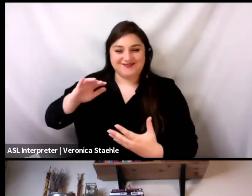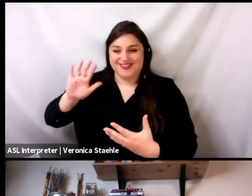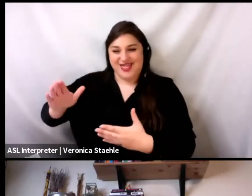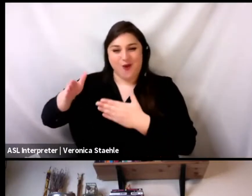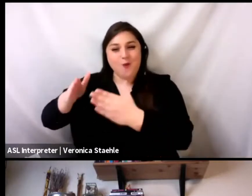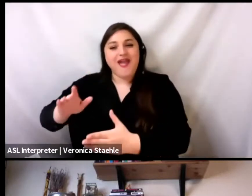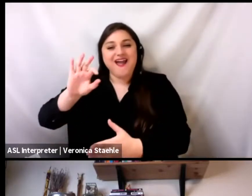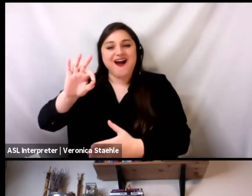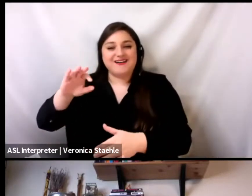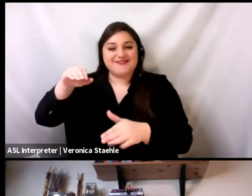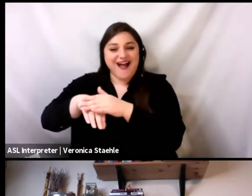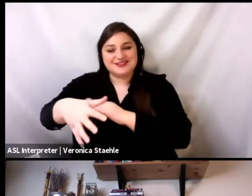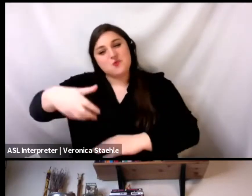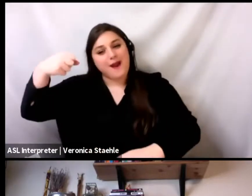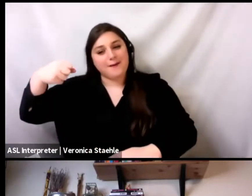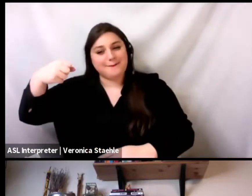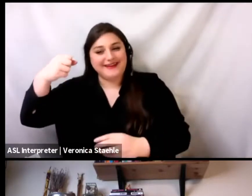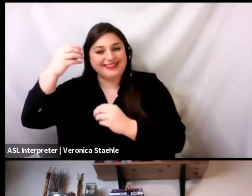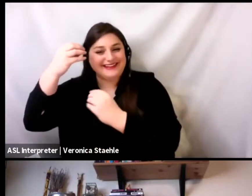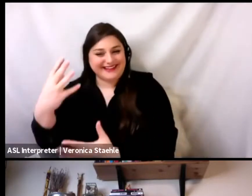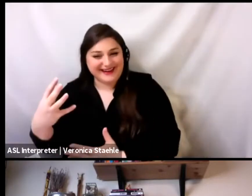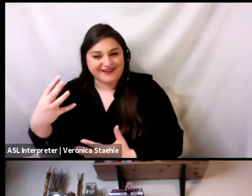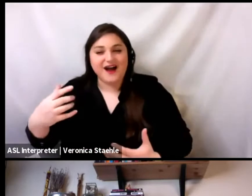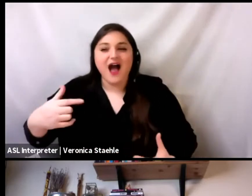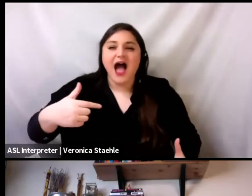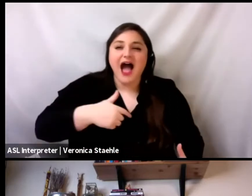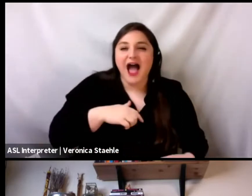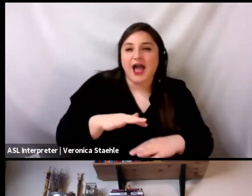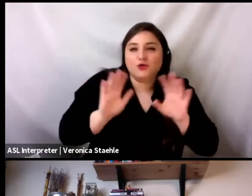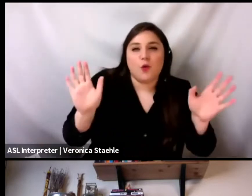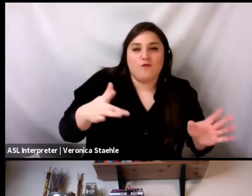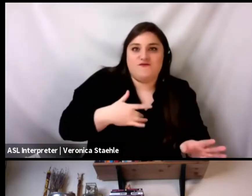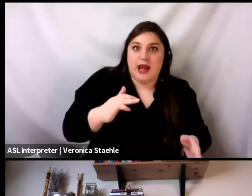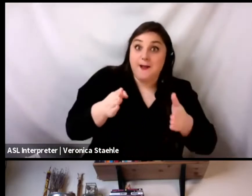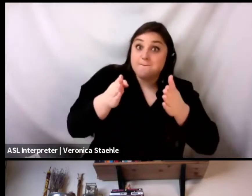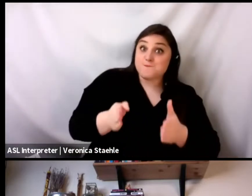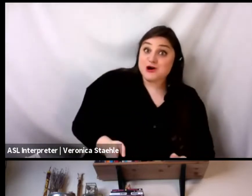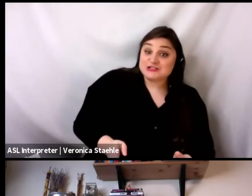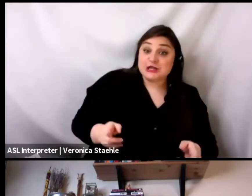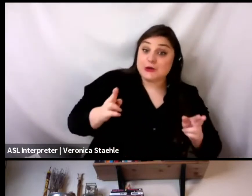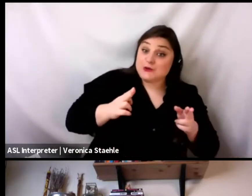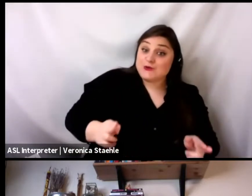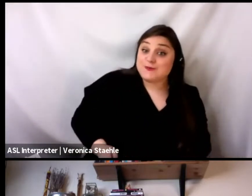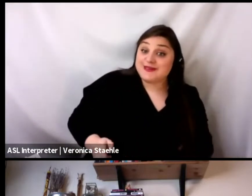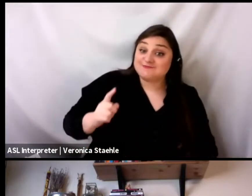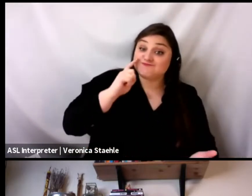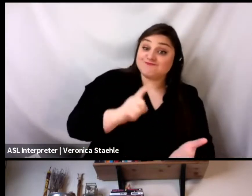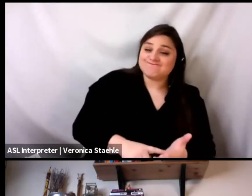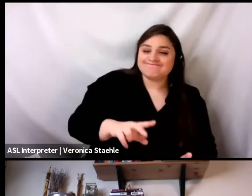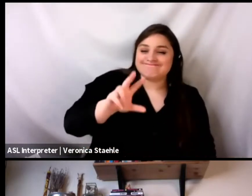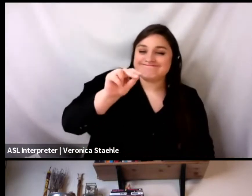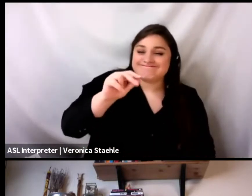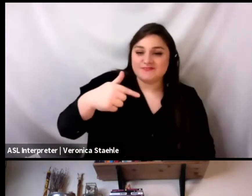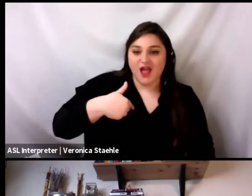material. I don't know what helps me feel safer or more private in